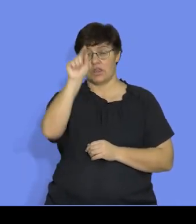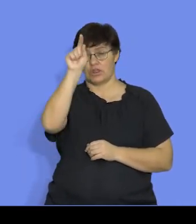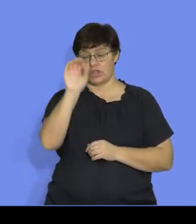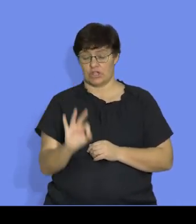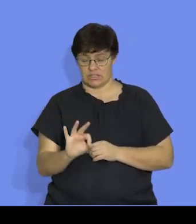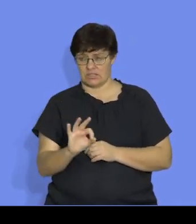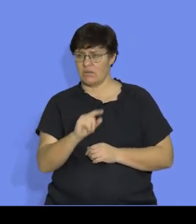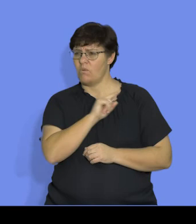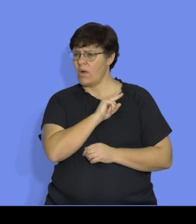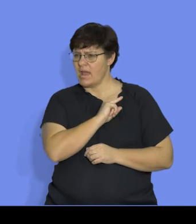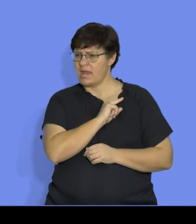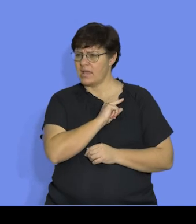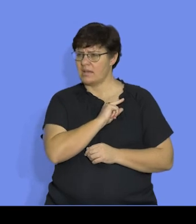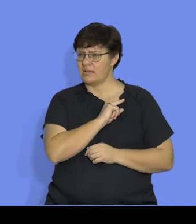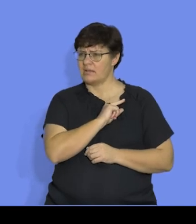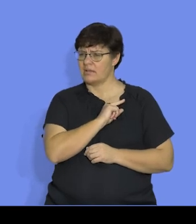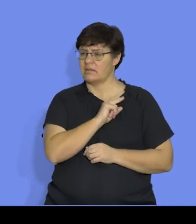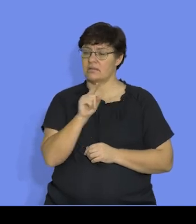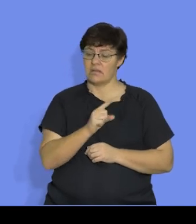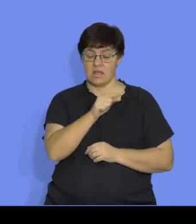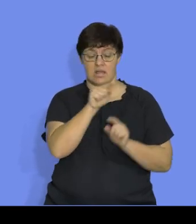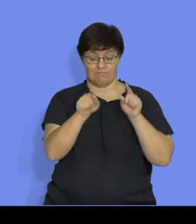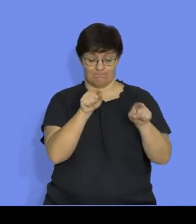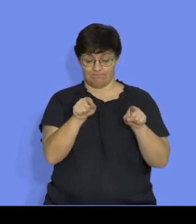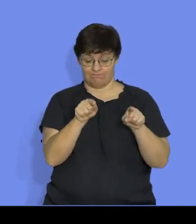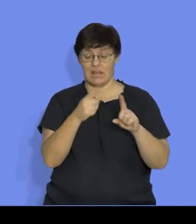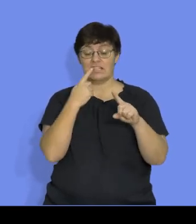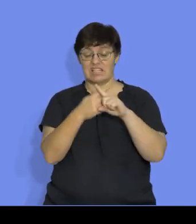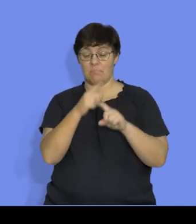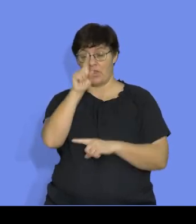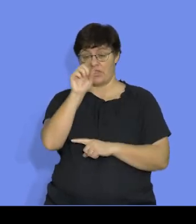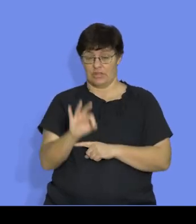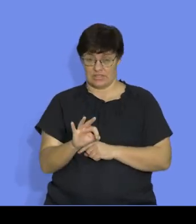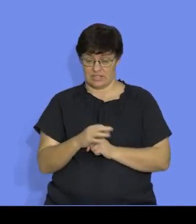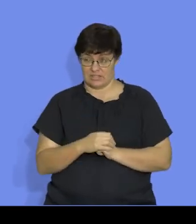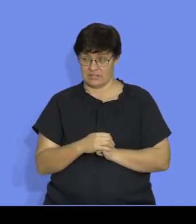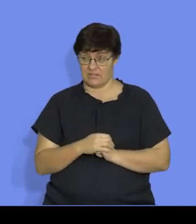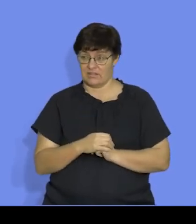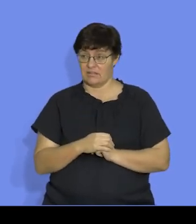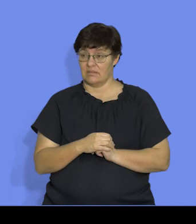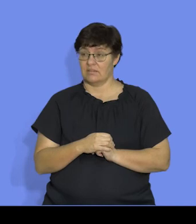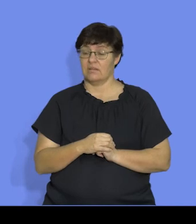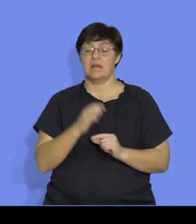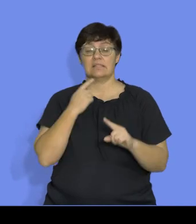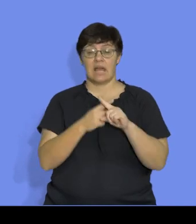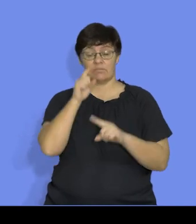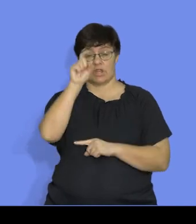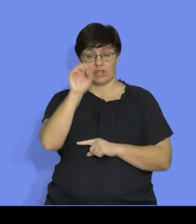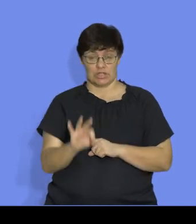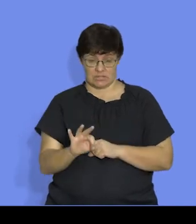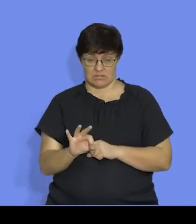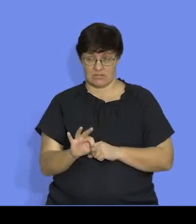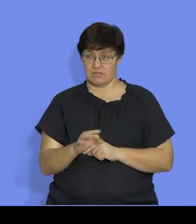third. Why, you may ask, is because between each term I've multiplied by a third, and multiplying by a